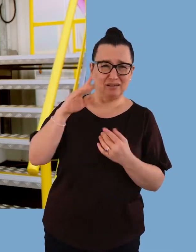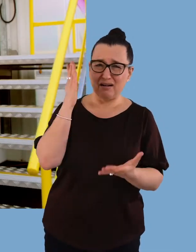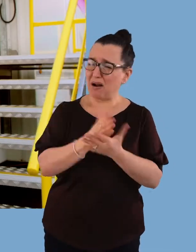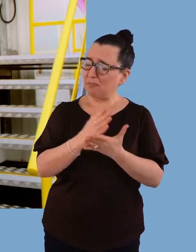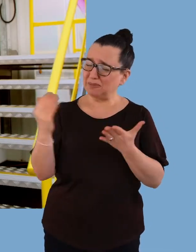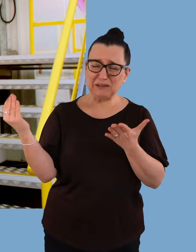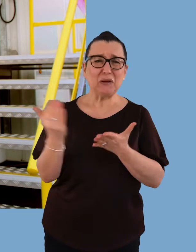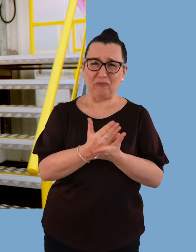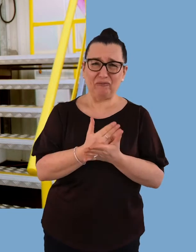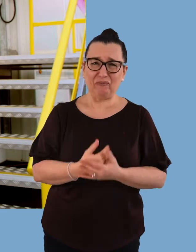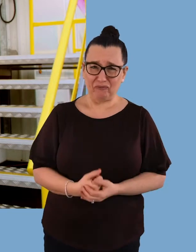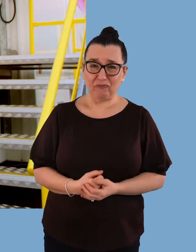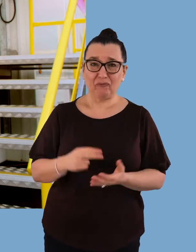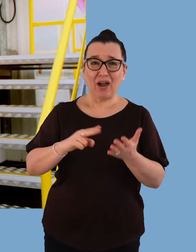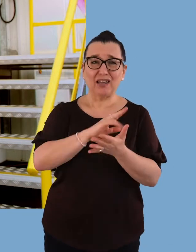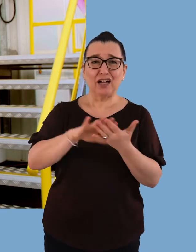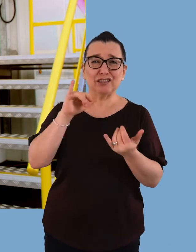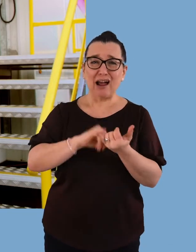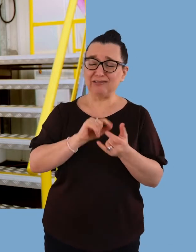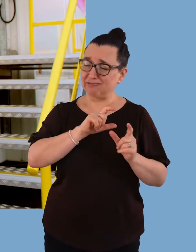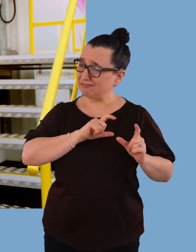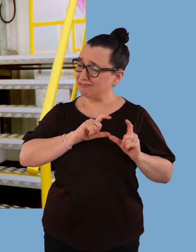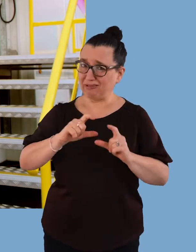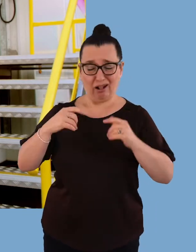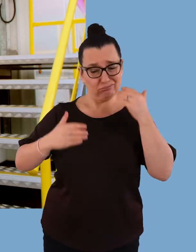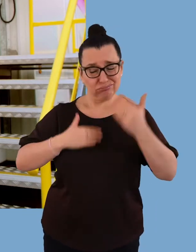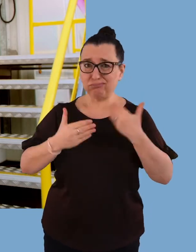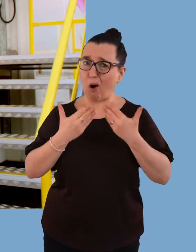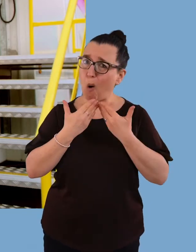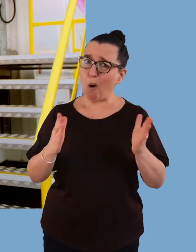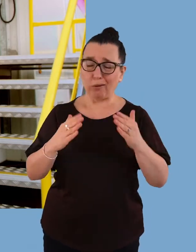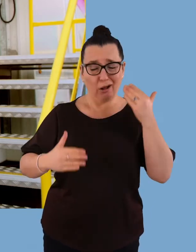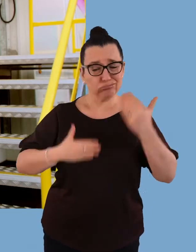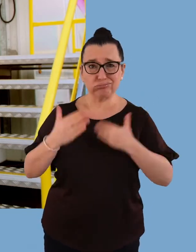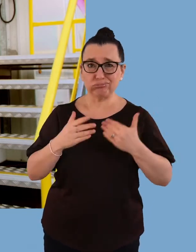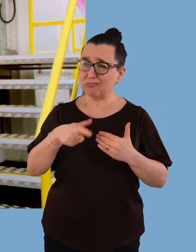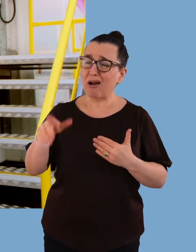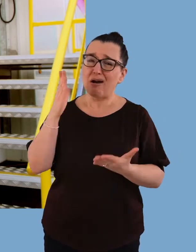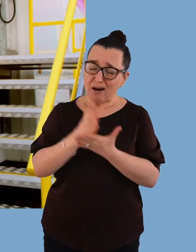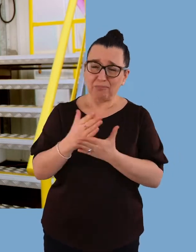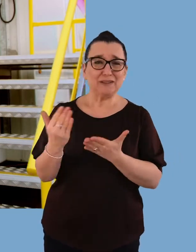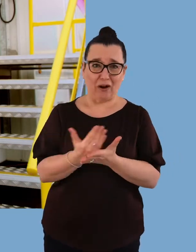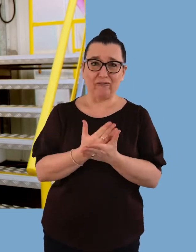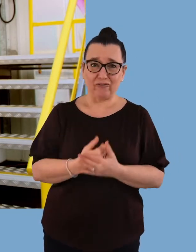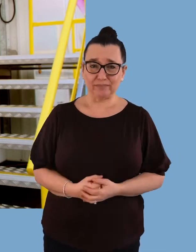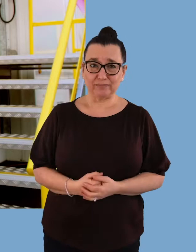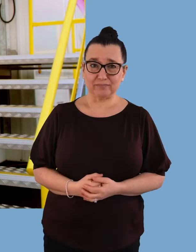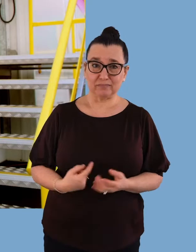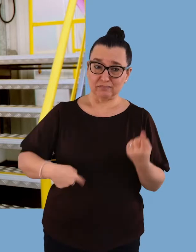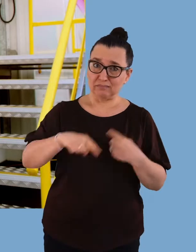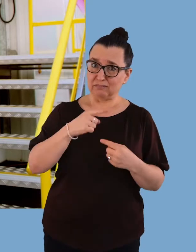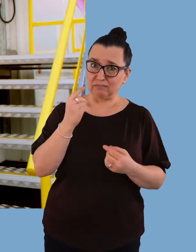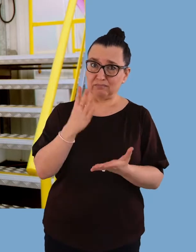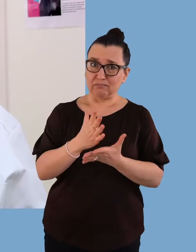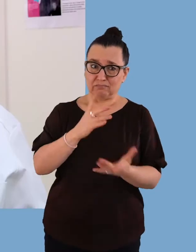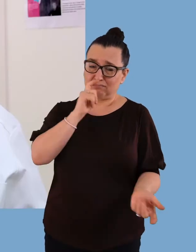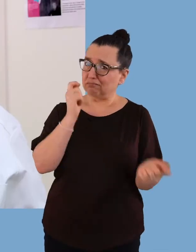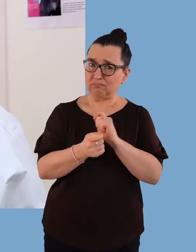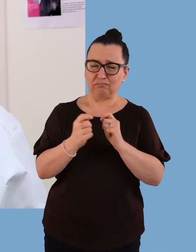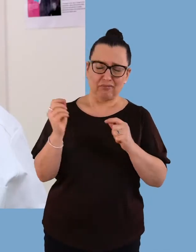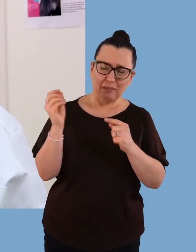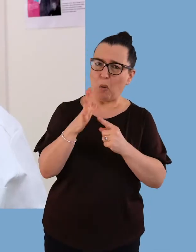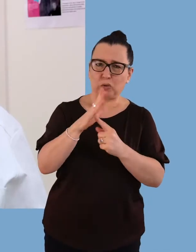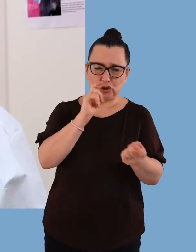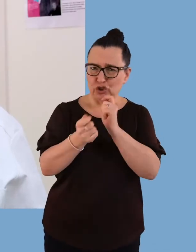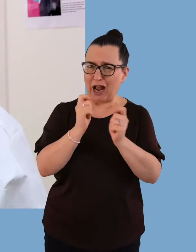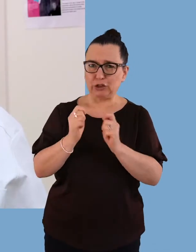visiting the nhs but there are lots of things in place to protect you the nhs is still open for business and safe we've